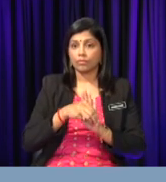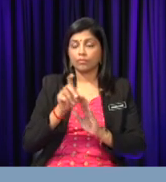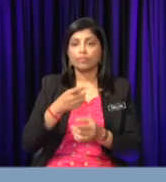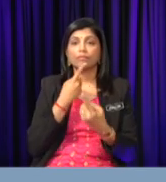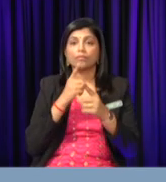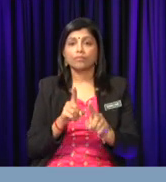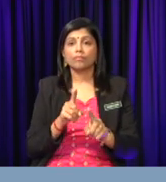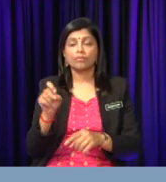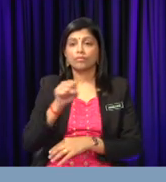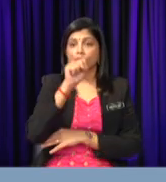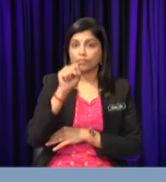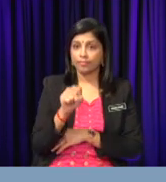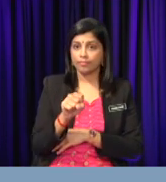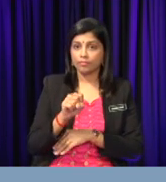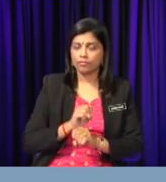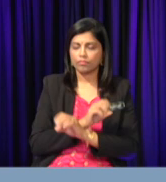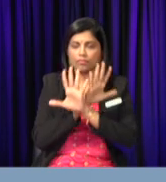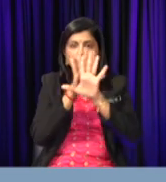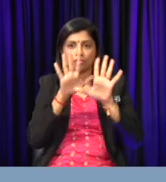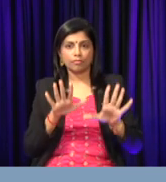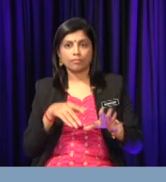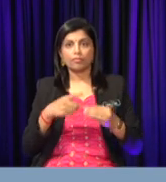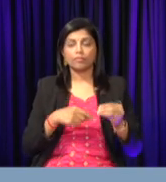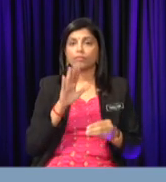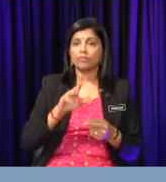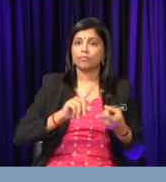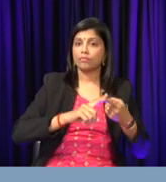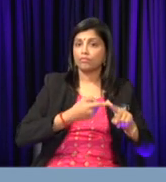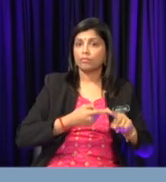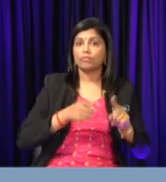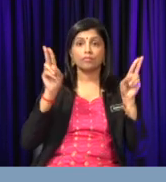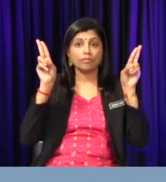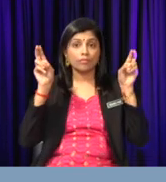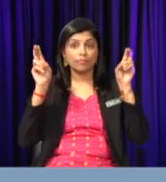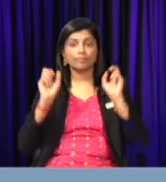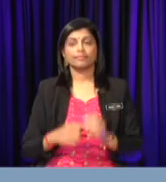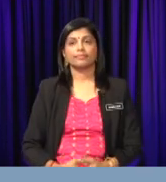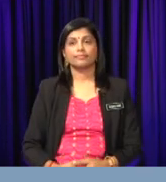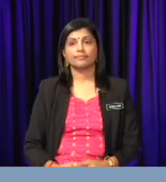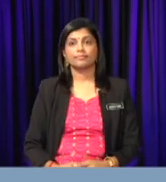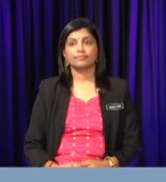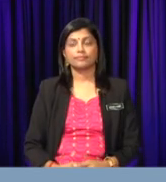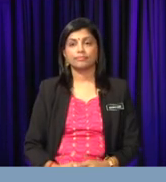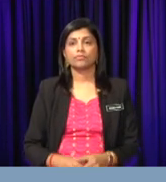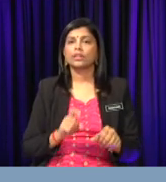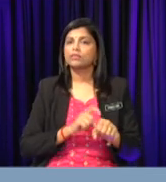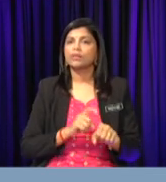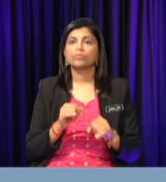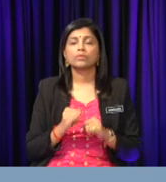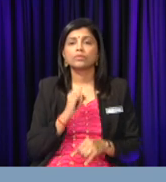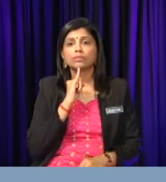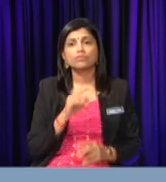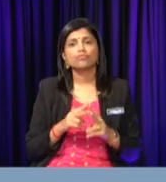a question briefly about your partner's topic. Okay? So, time is very important. So, if